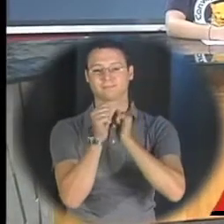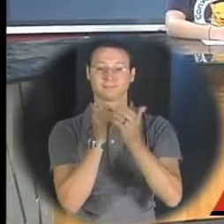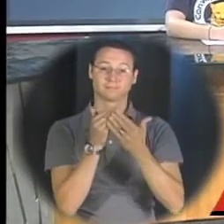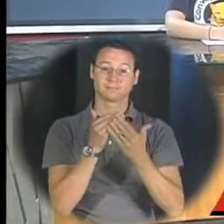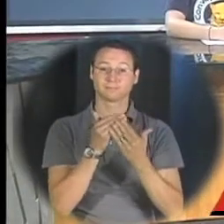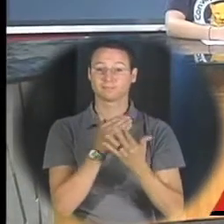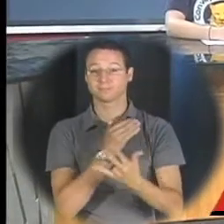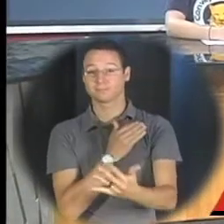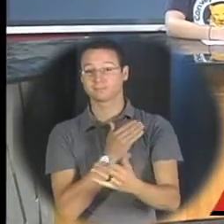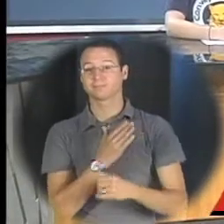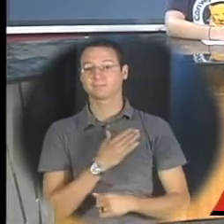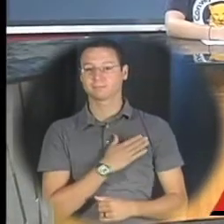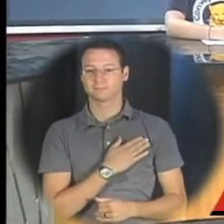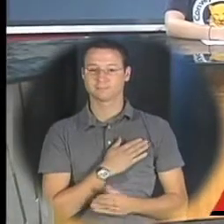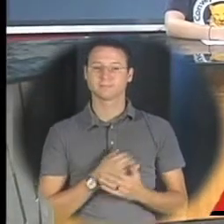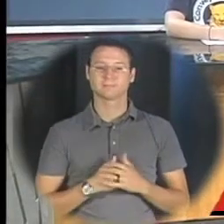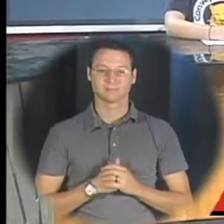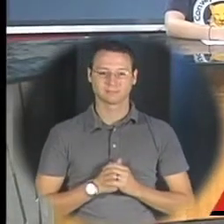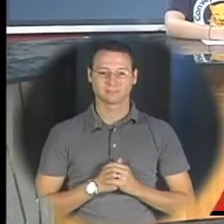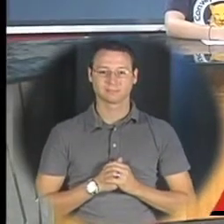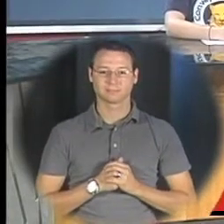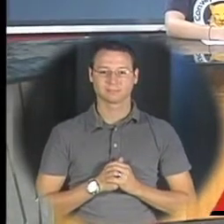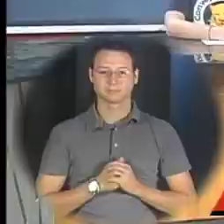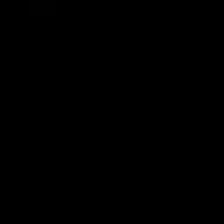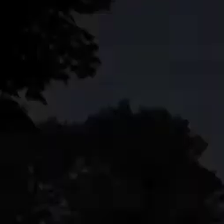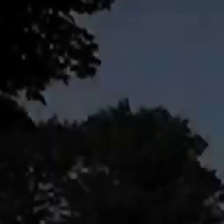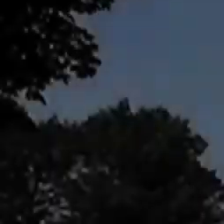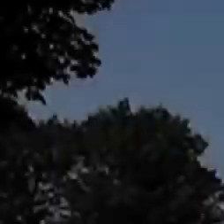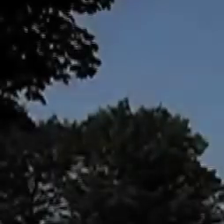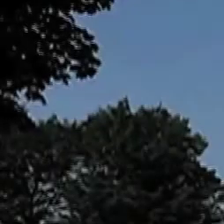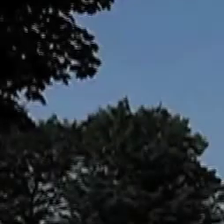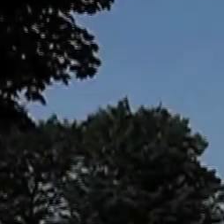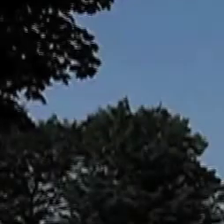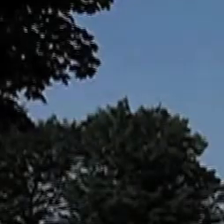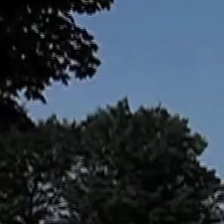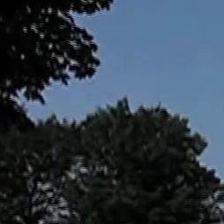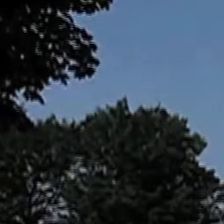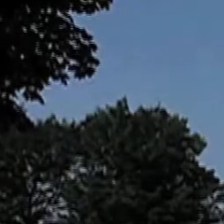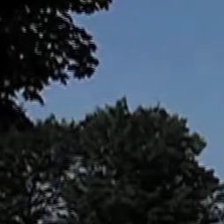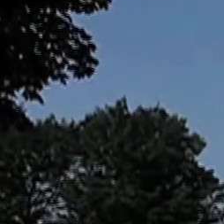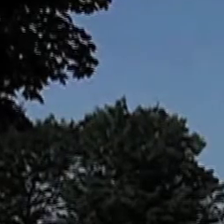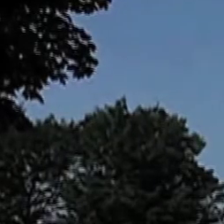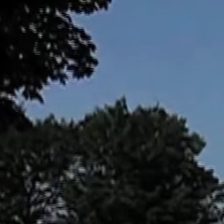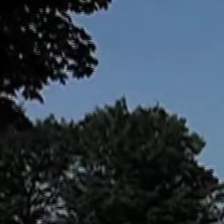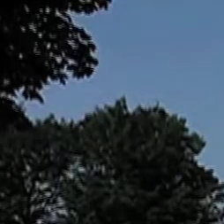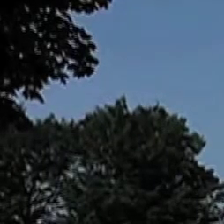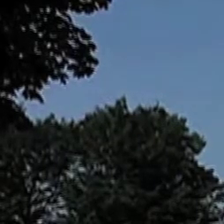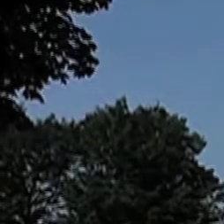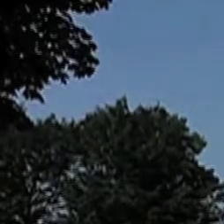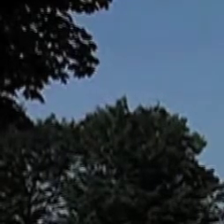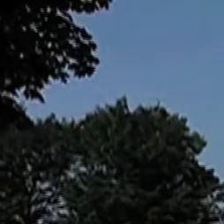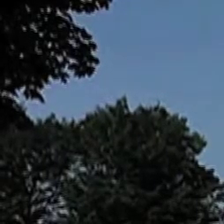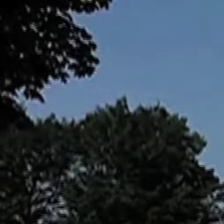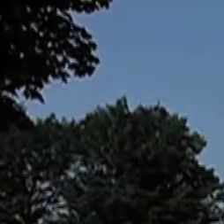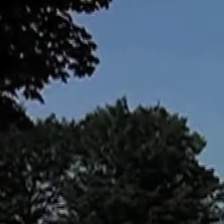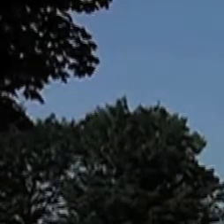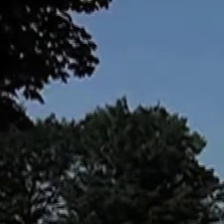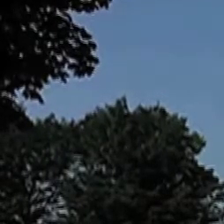sports. All this and more coming up after the pledge. Please rise for the pledge.